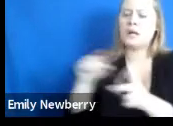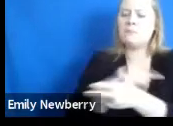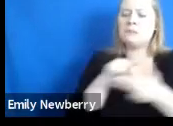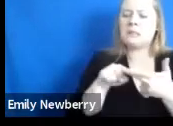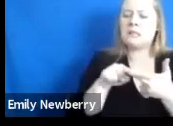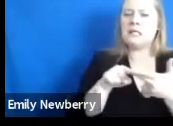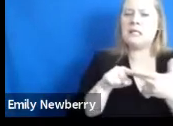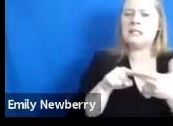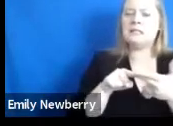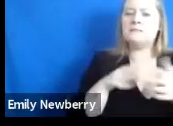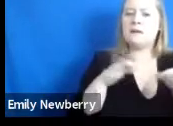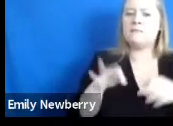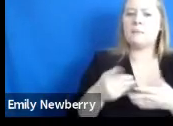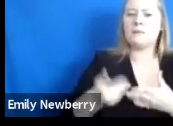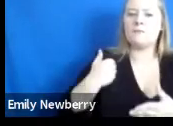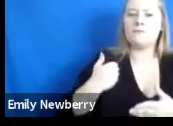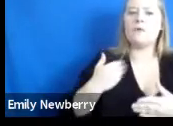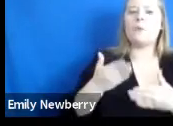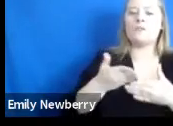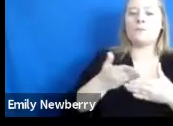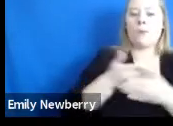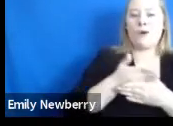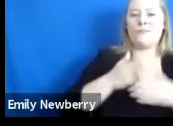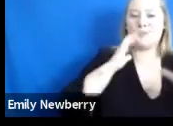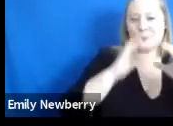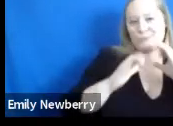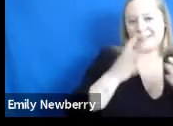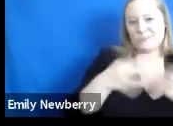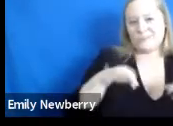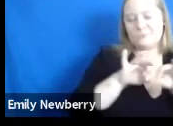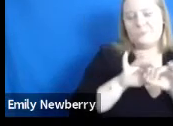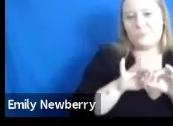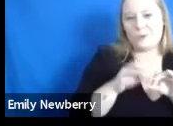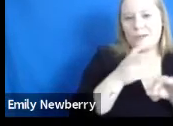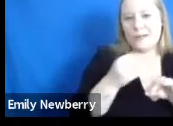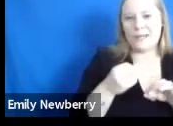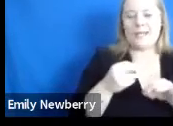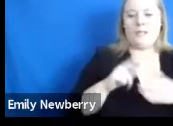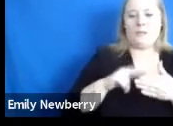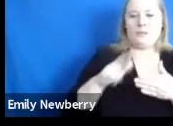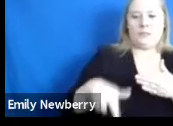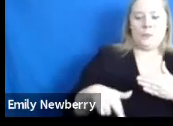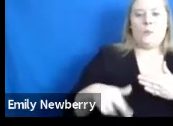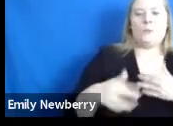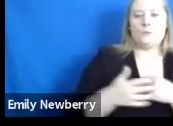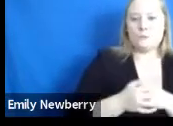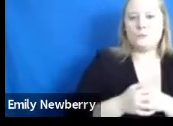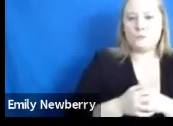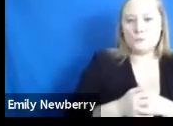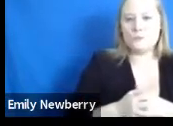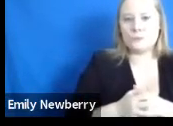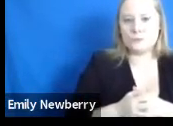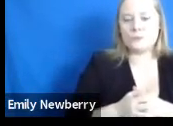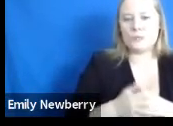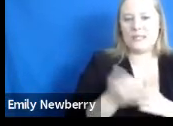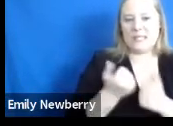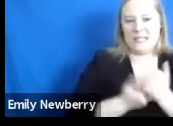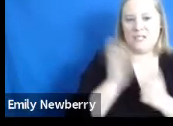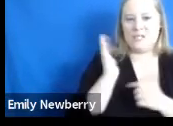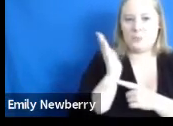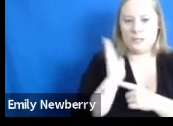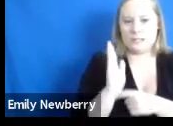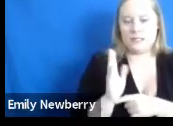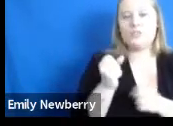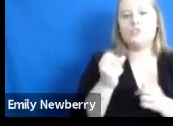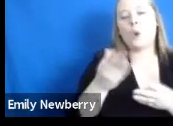was part of communication and whatever the questions were risen up during the teaching presentations. So we